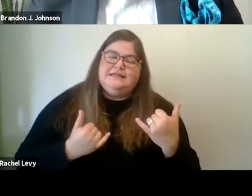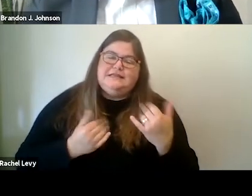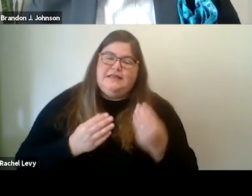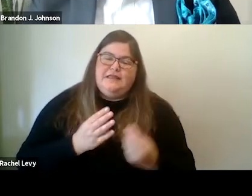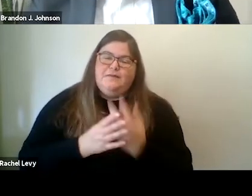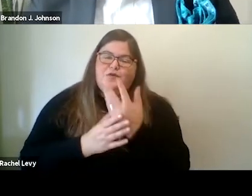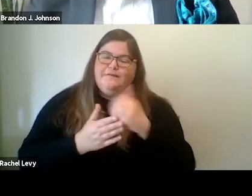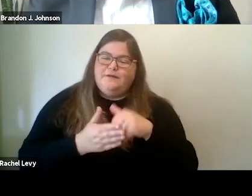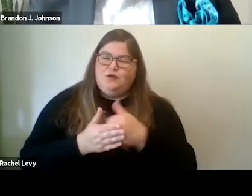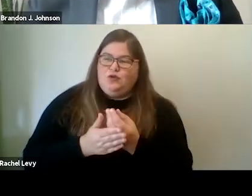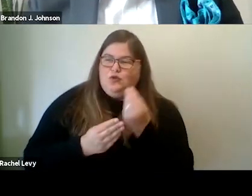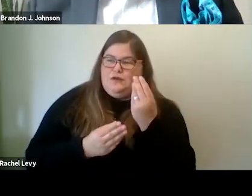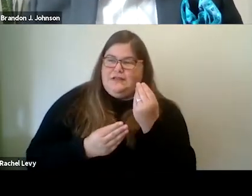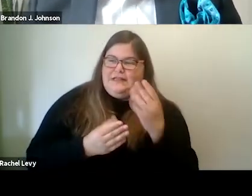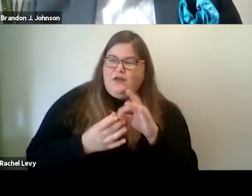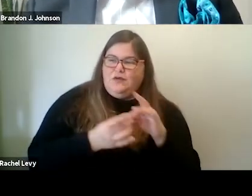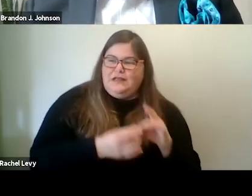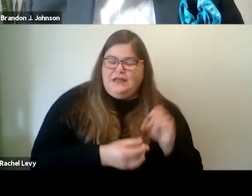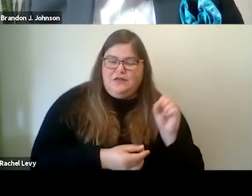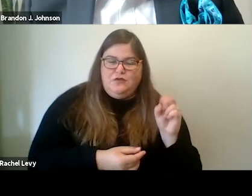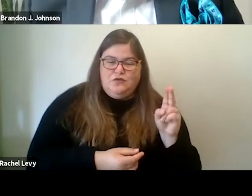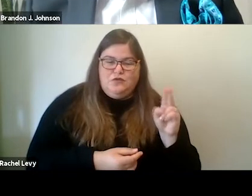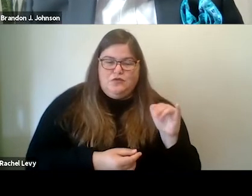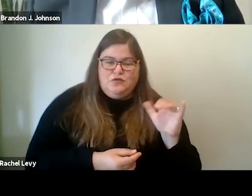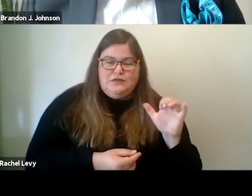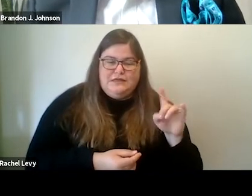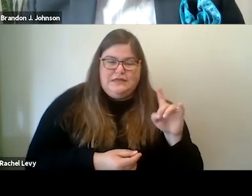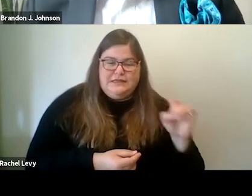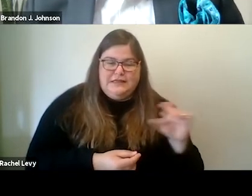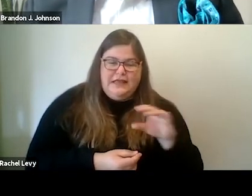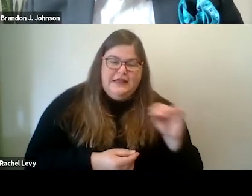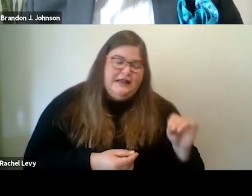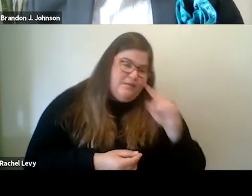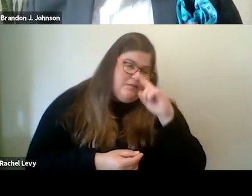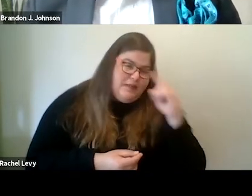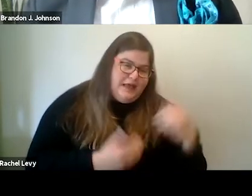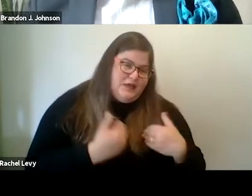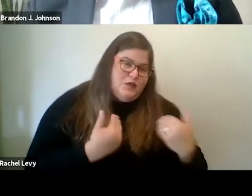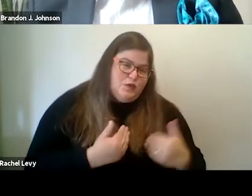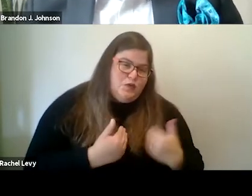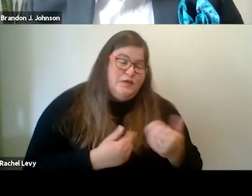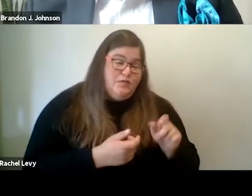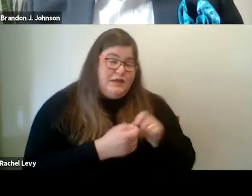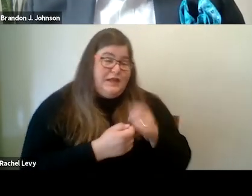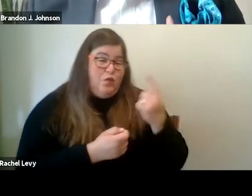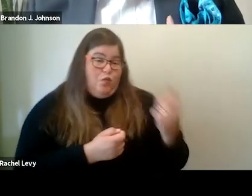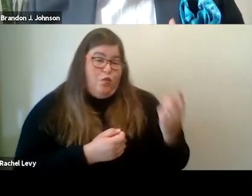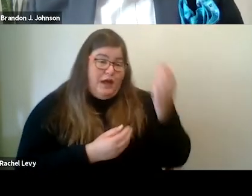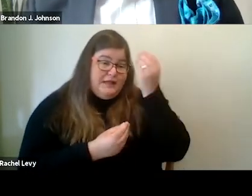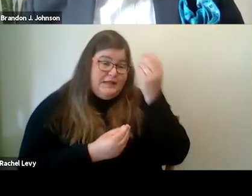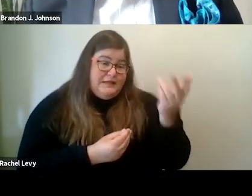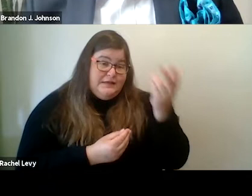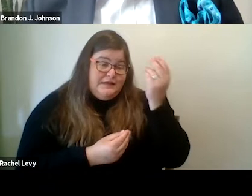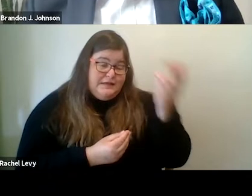data around suicide in Black youth. Particularly one data point that I would like to put out is